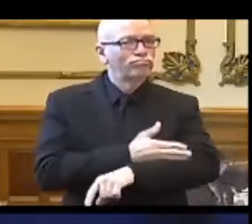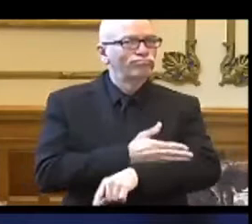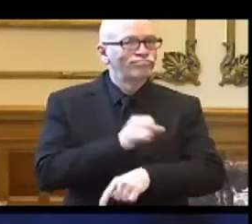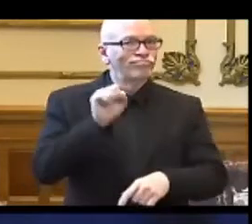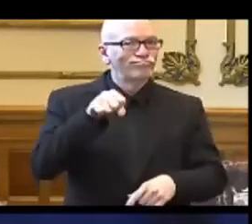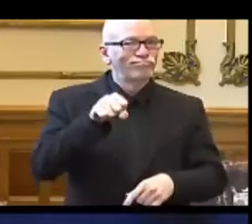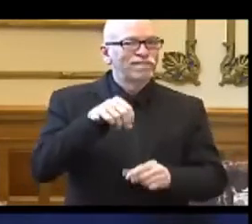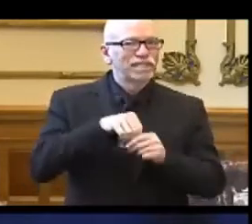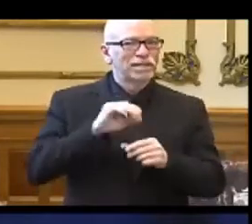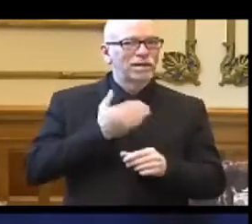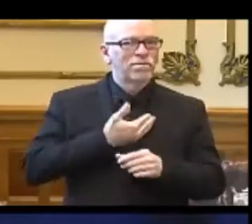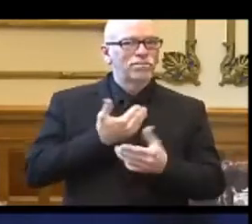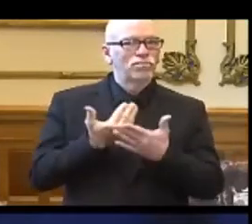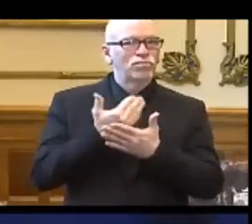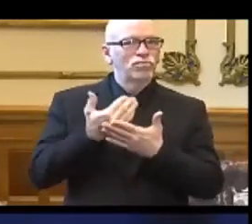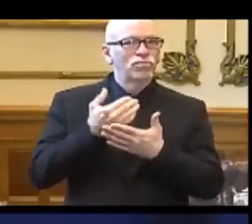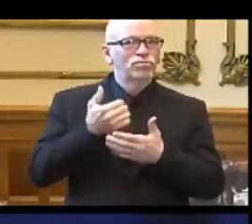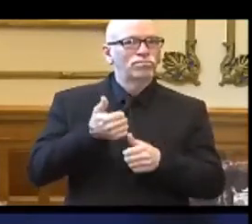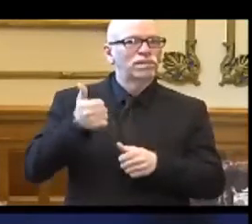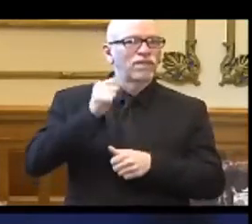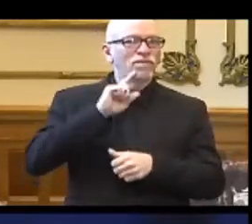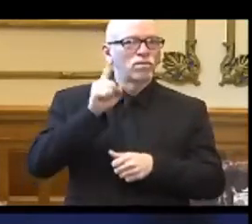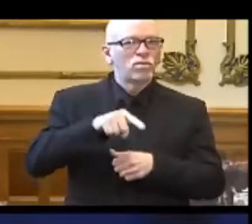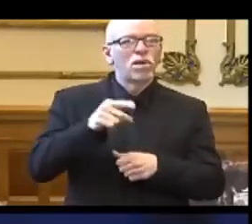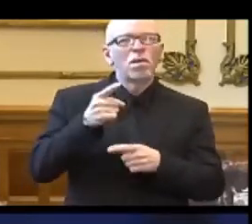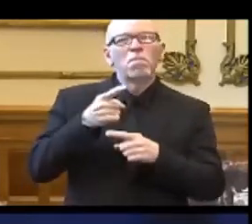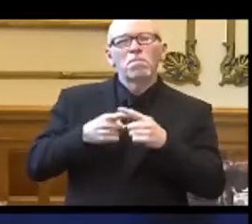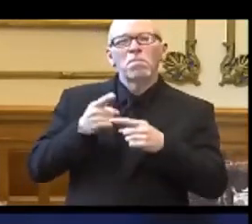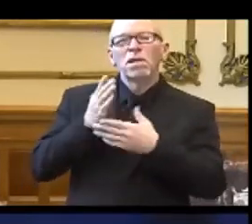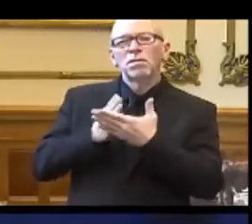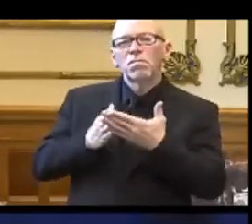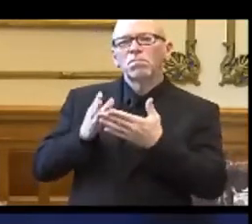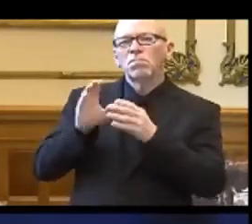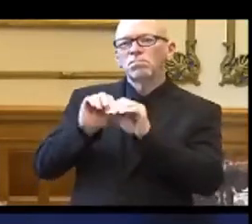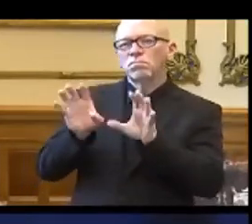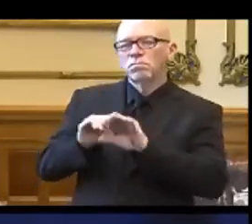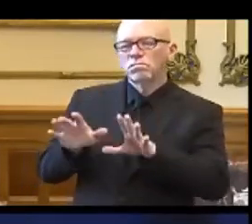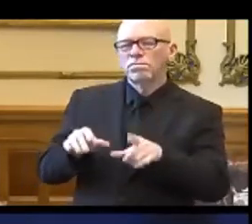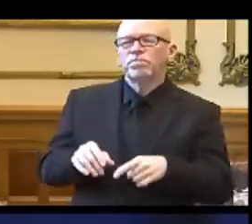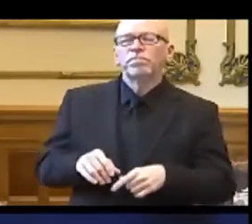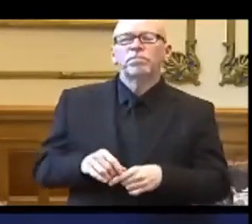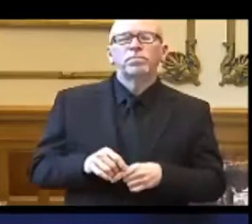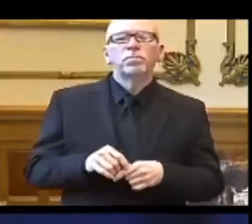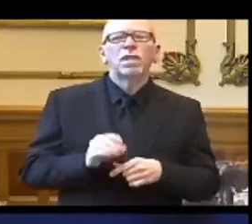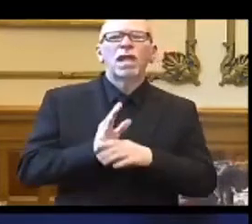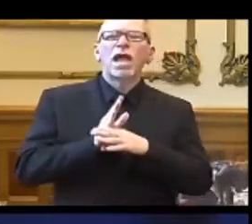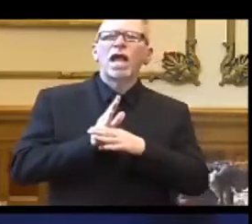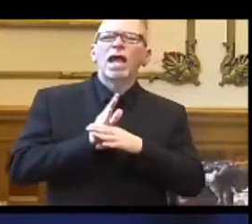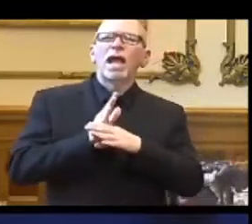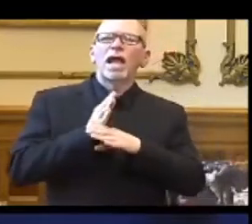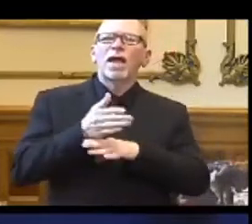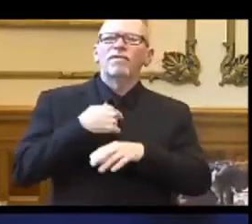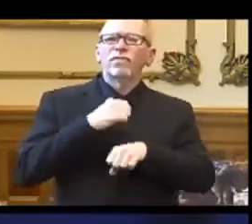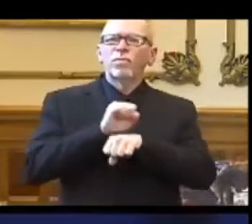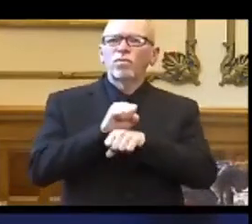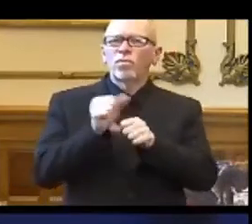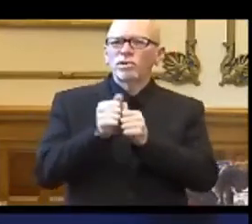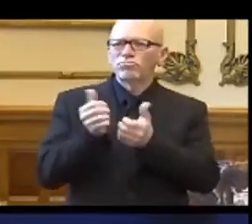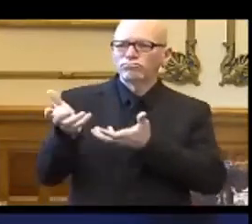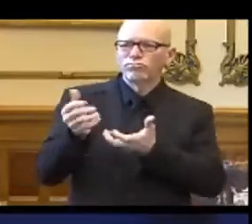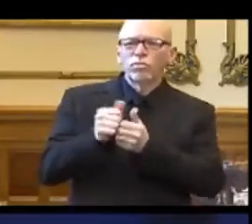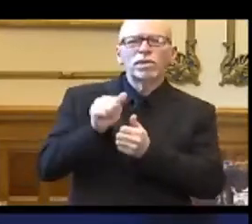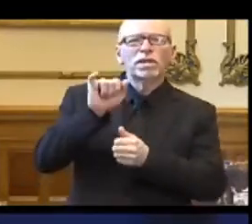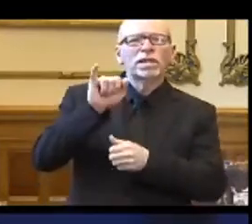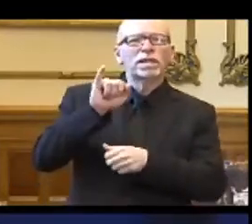this EO and a couple of points of clarification. Those being after working with the Indiana